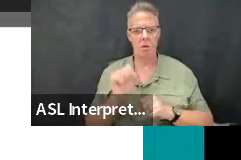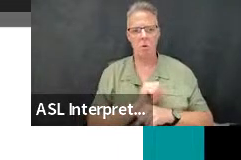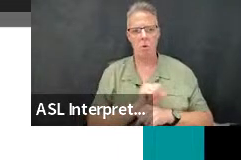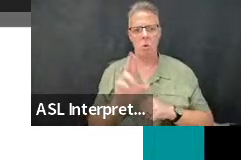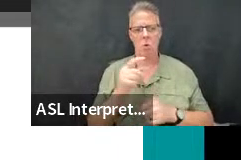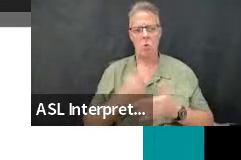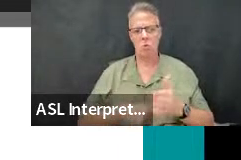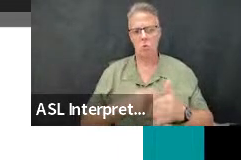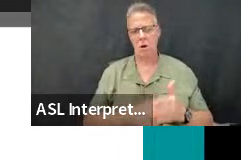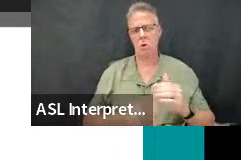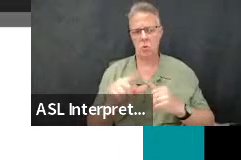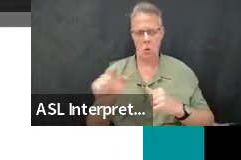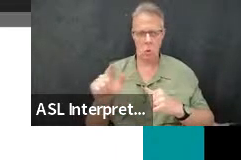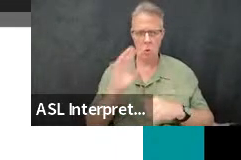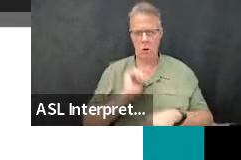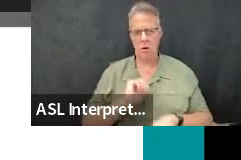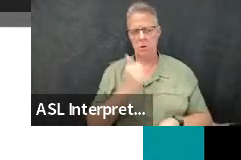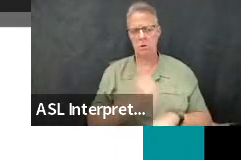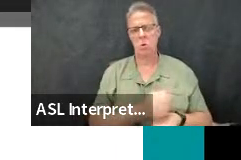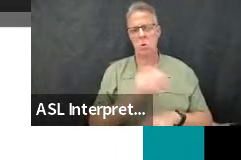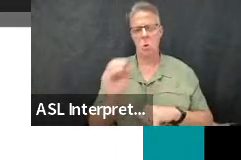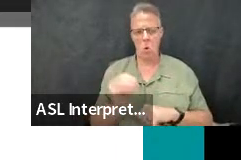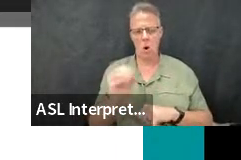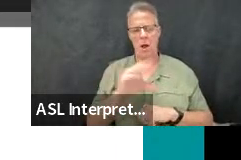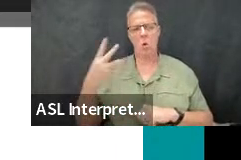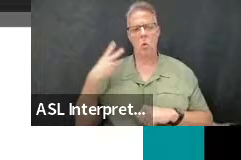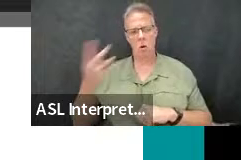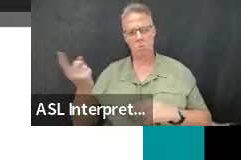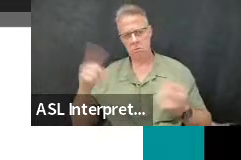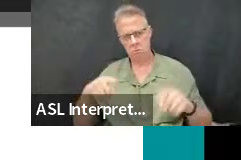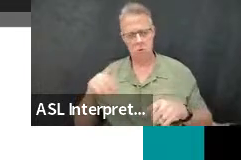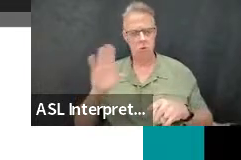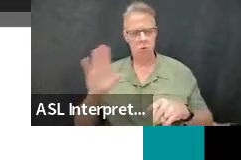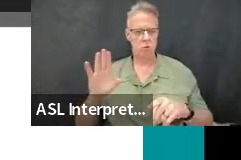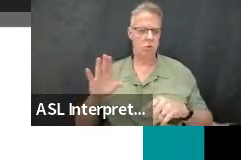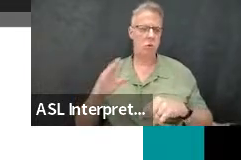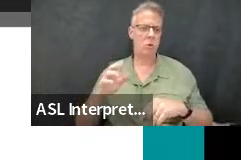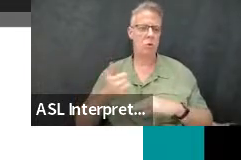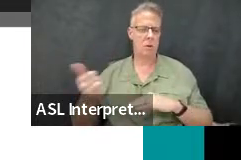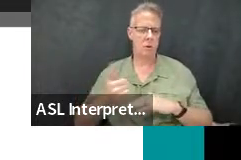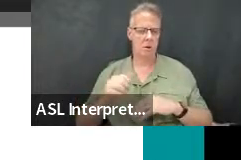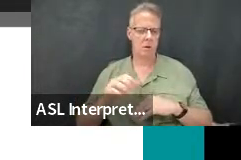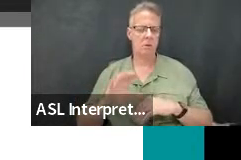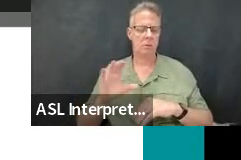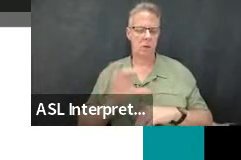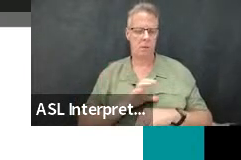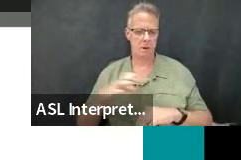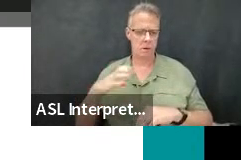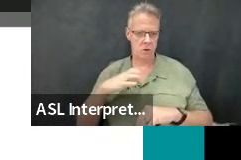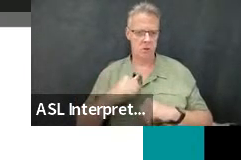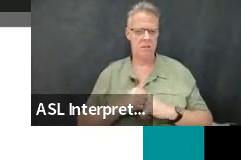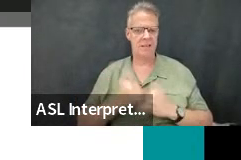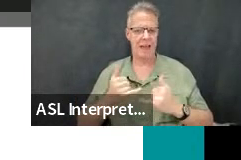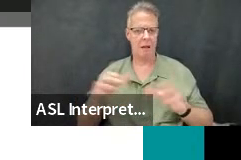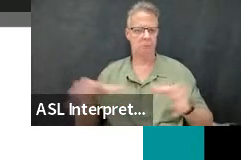for the toll would be set by the Oregon and Washington Transportation Commissions. They are meeting right now. They'll do